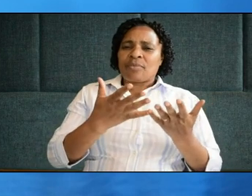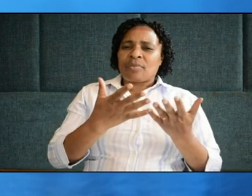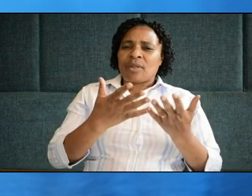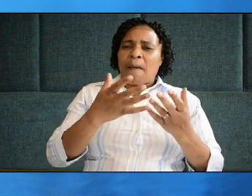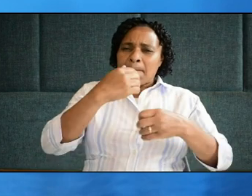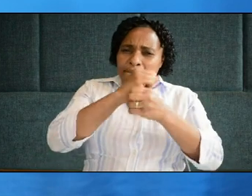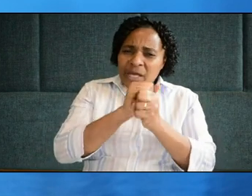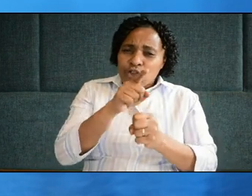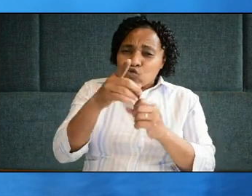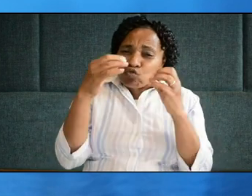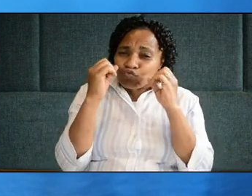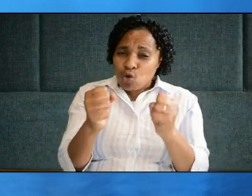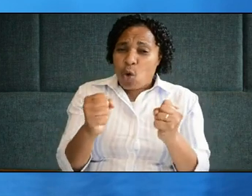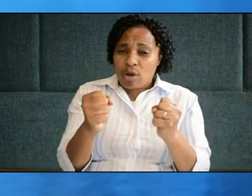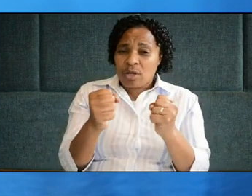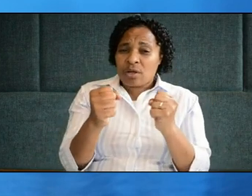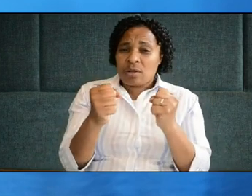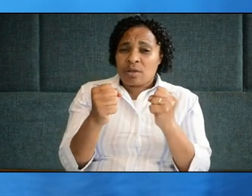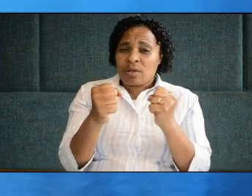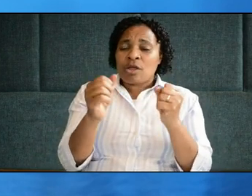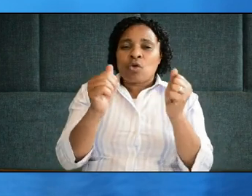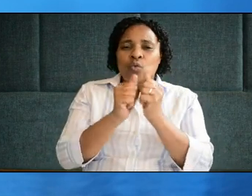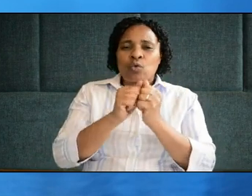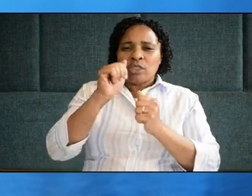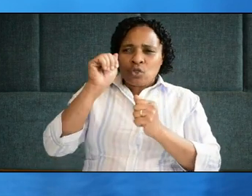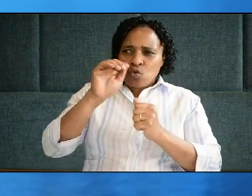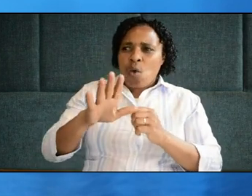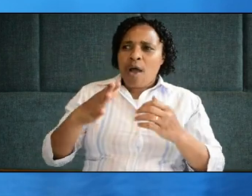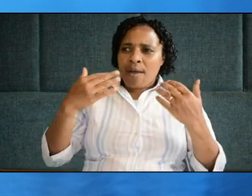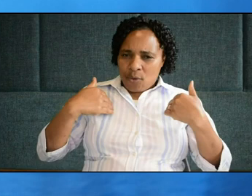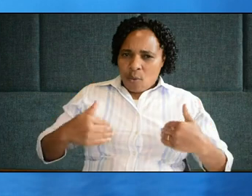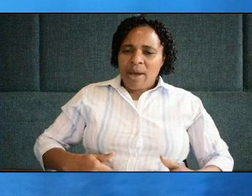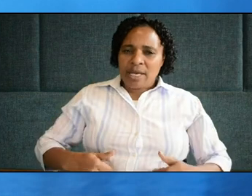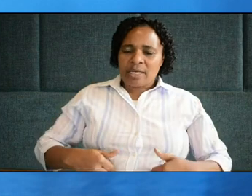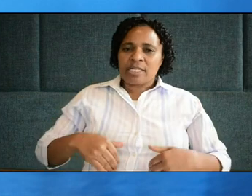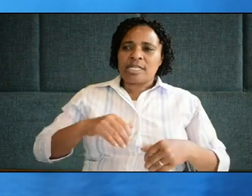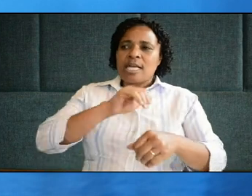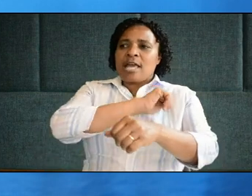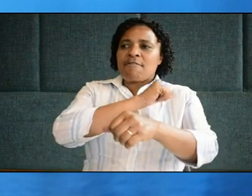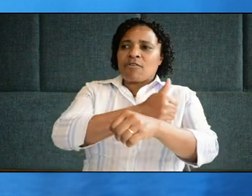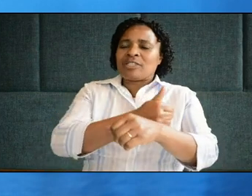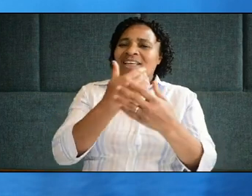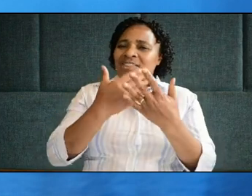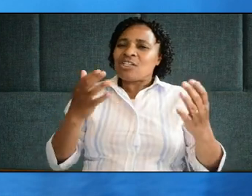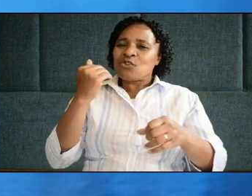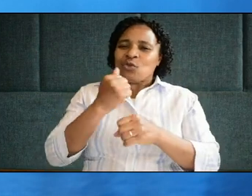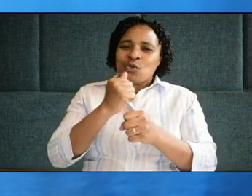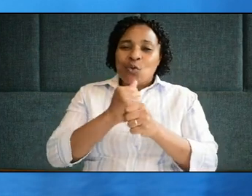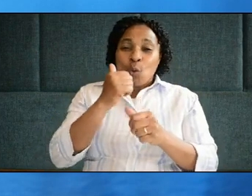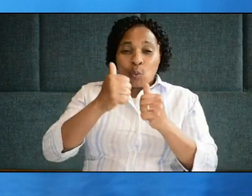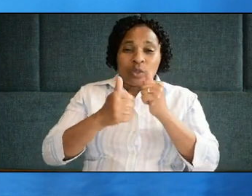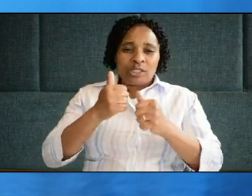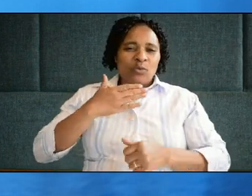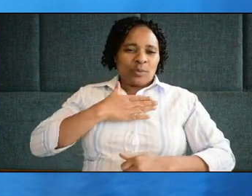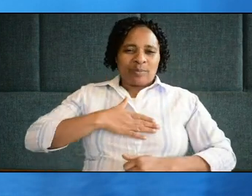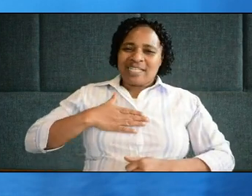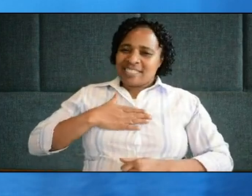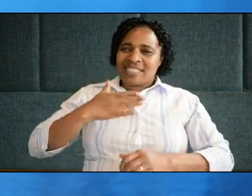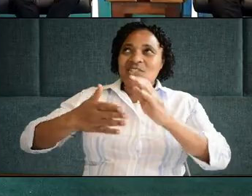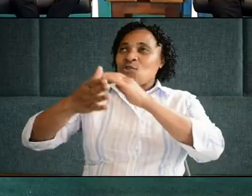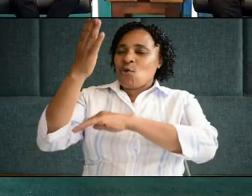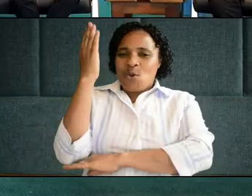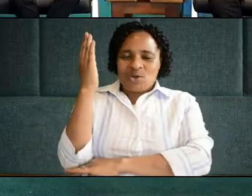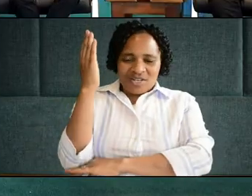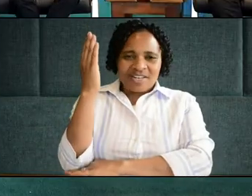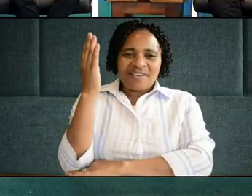divine strength with human effort, and therefore the things that you do are that which pleases God.